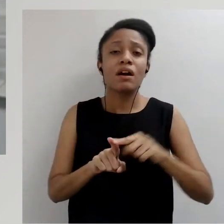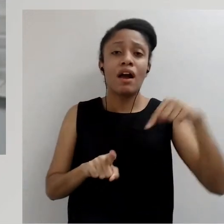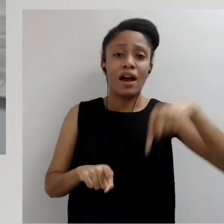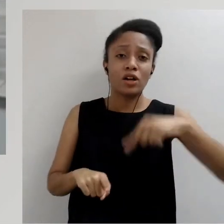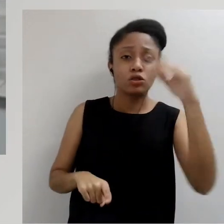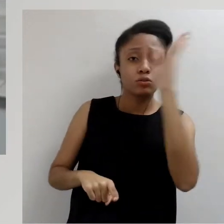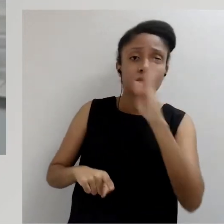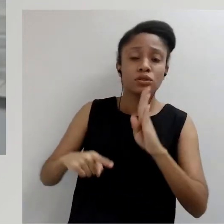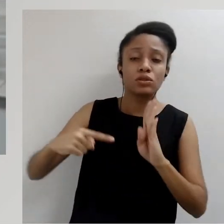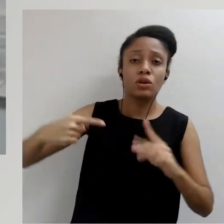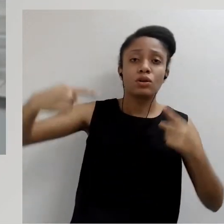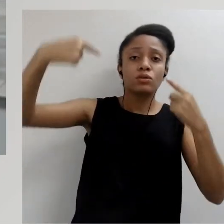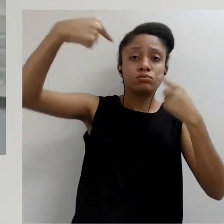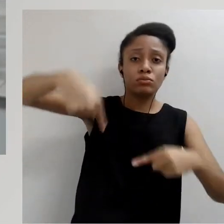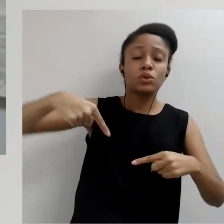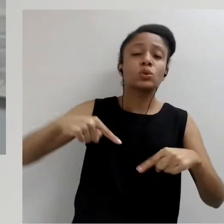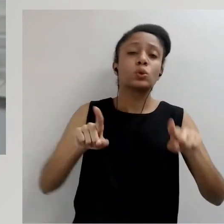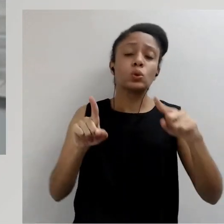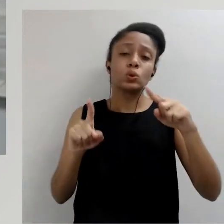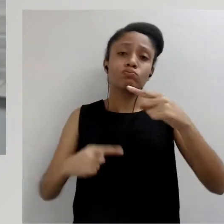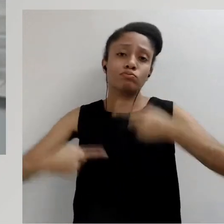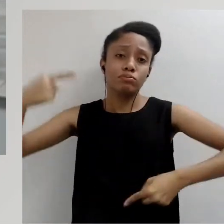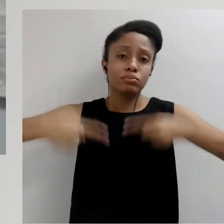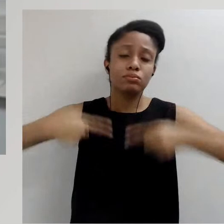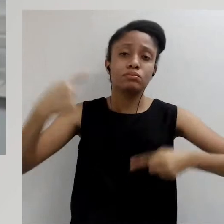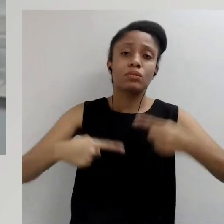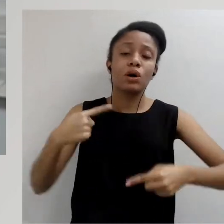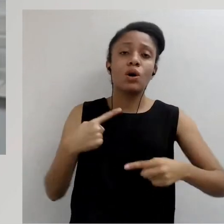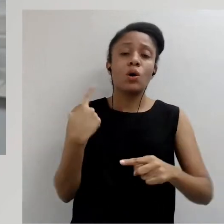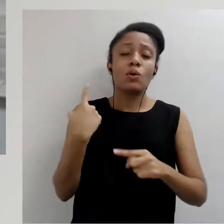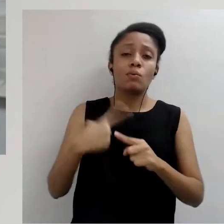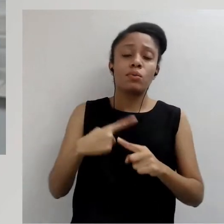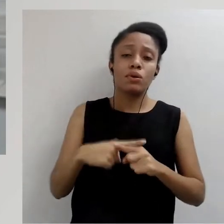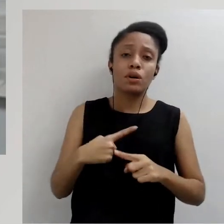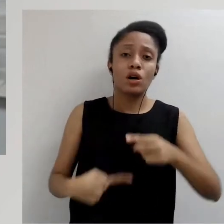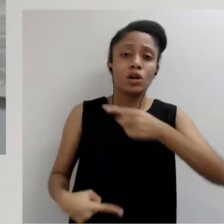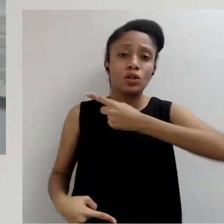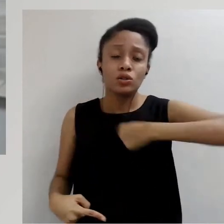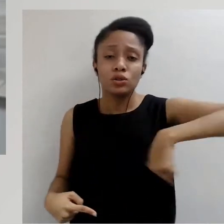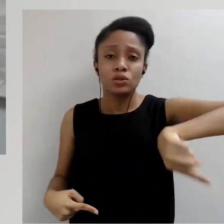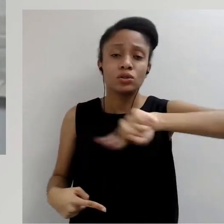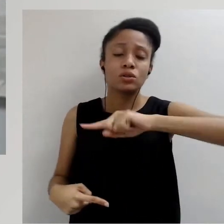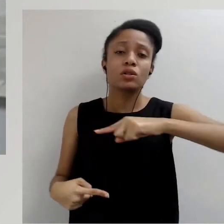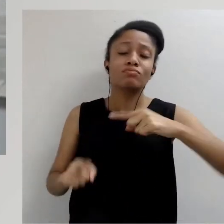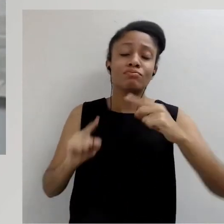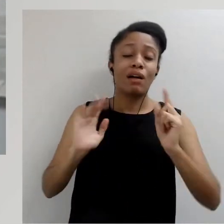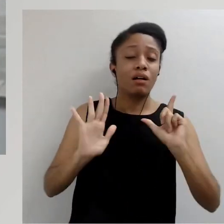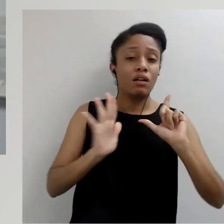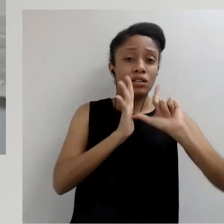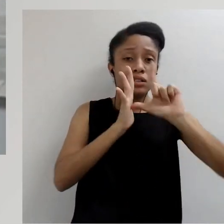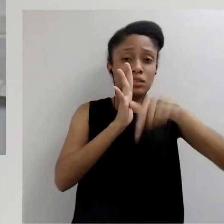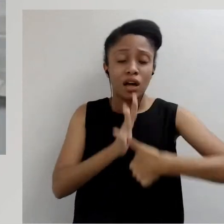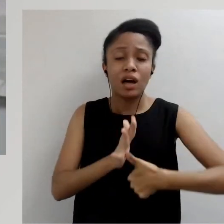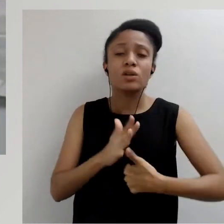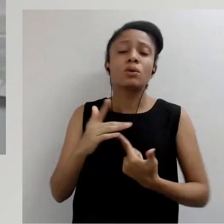discuss competition and the Brazil cost along with everything. It is much more of being in